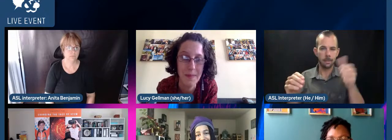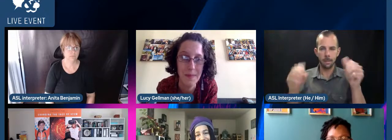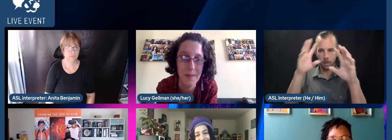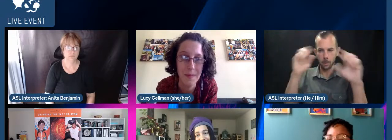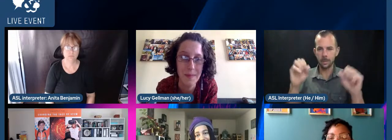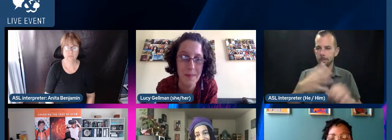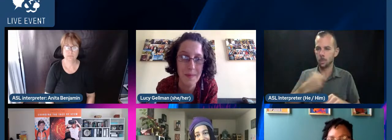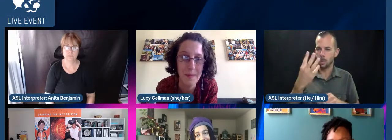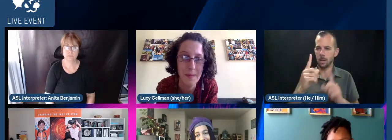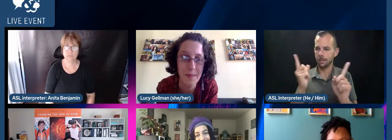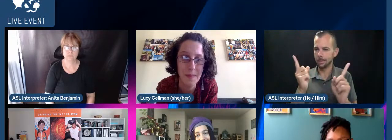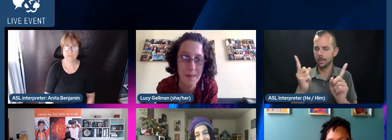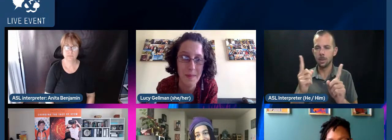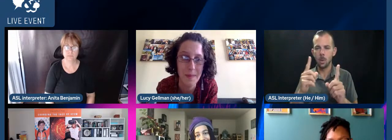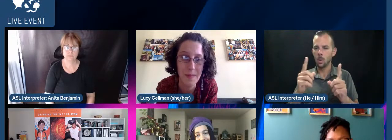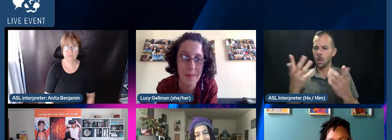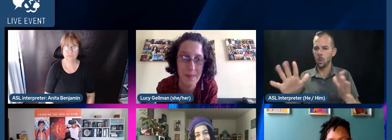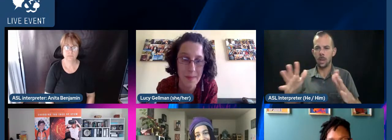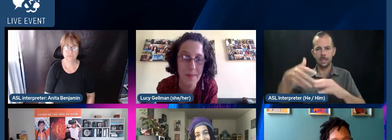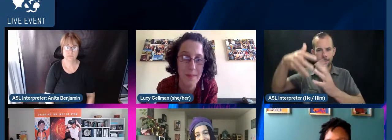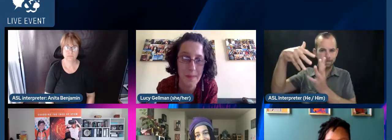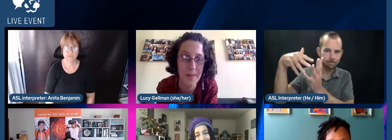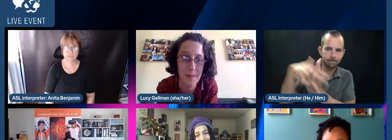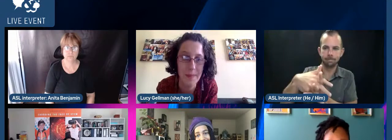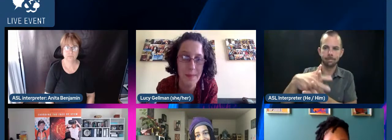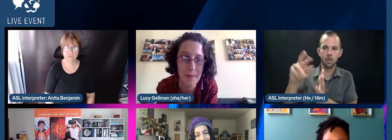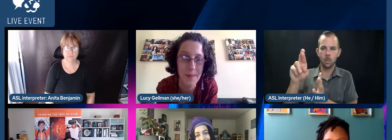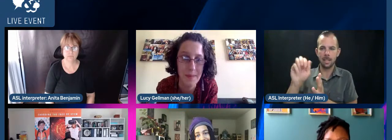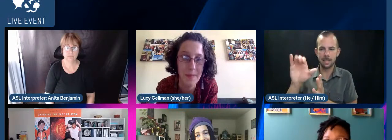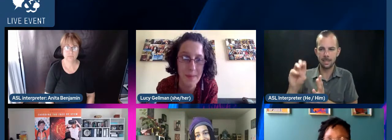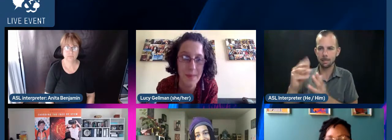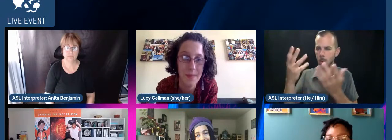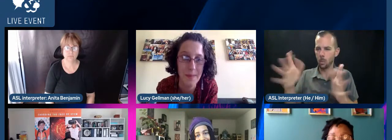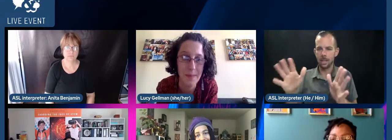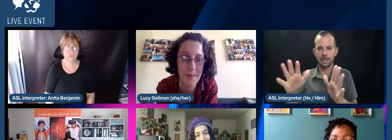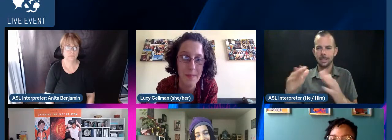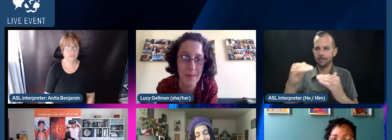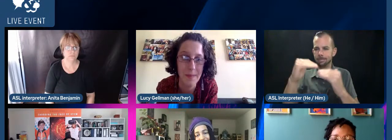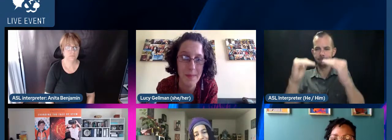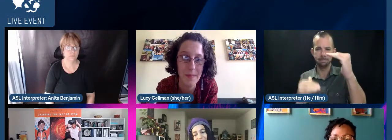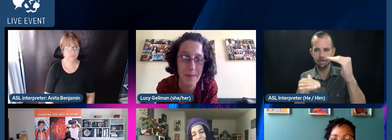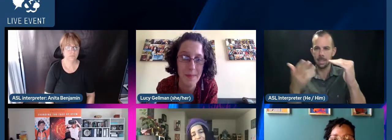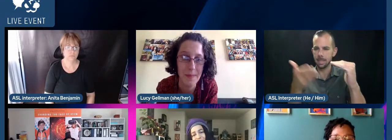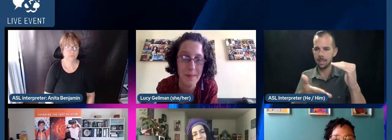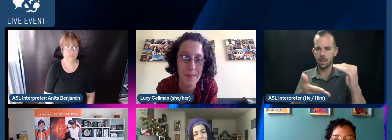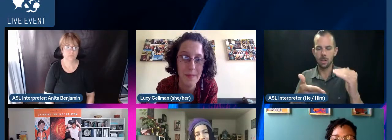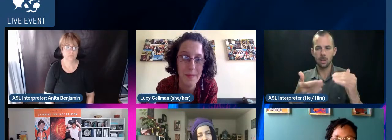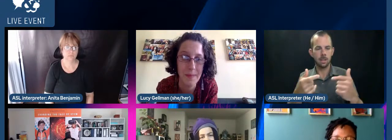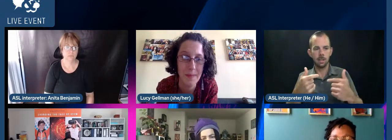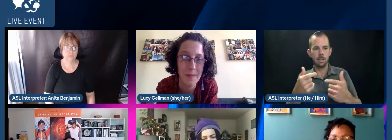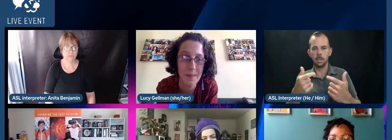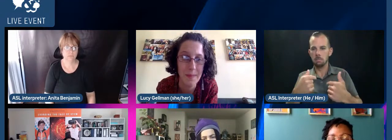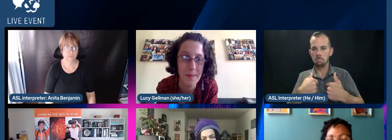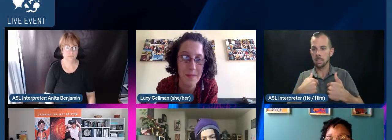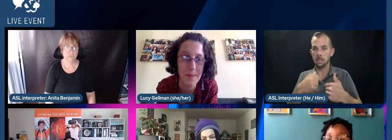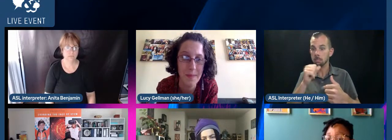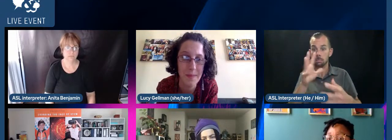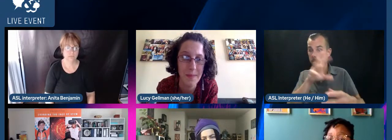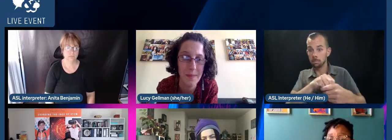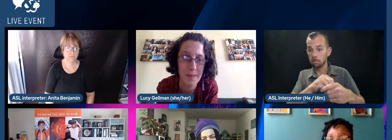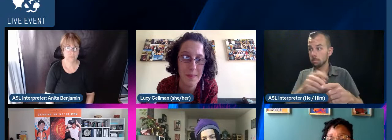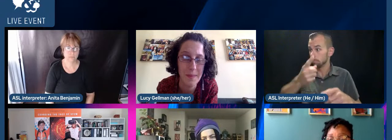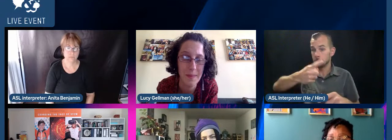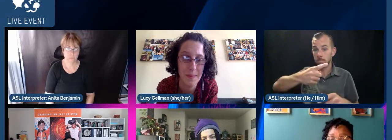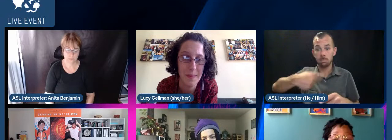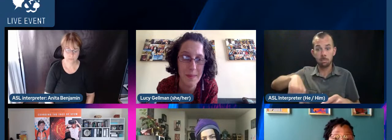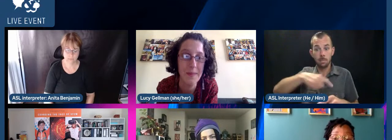with disability rights? I have nothing to fucking do with disability rights. Those weren't my rights. It was only a couple of years ago where they made it easier for people with lupus to